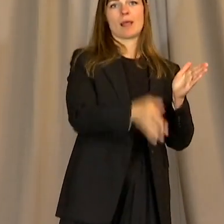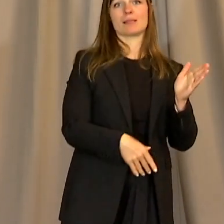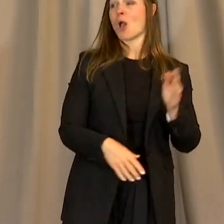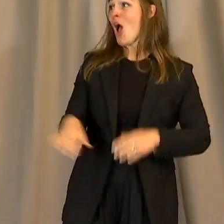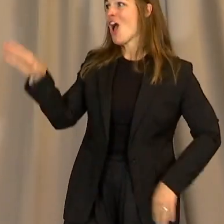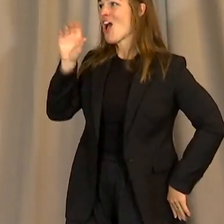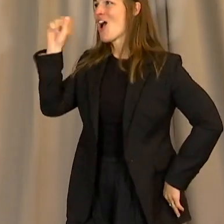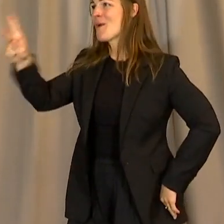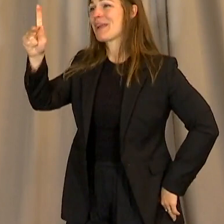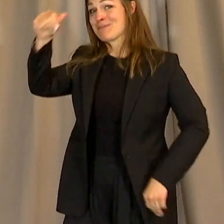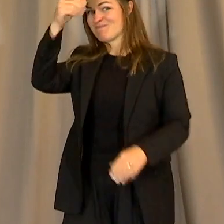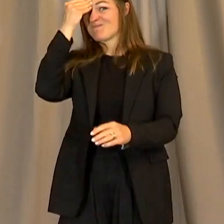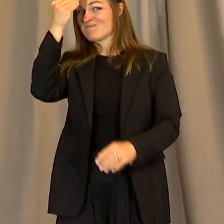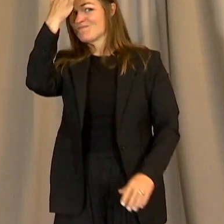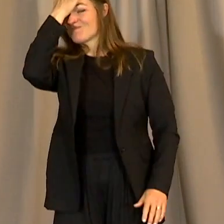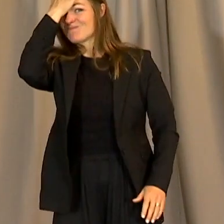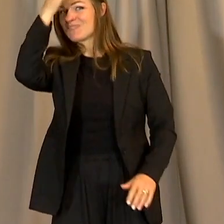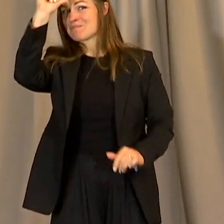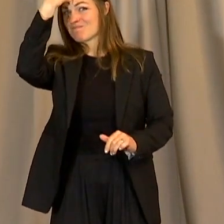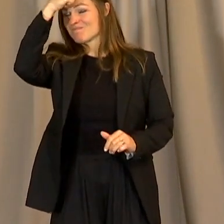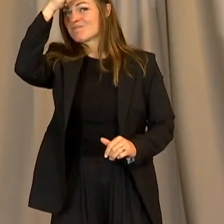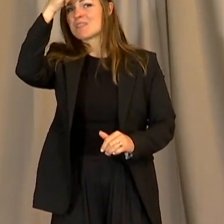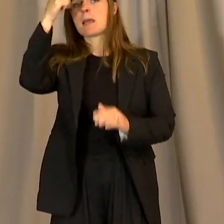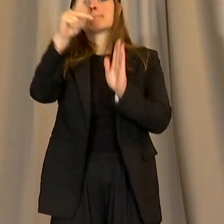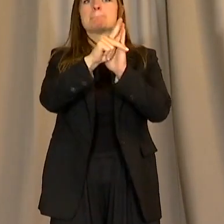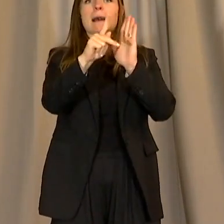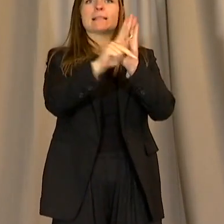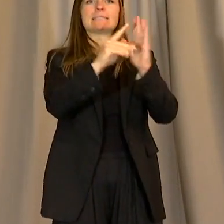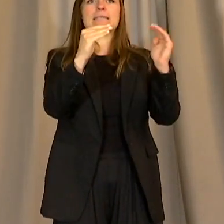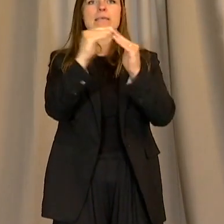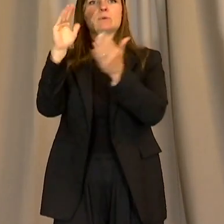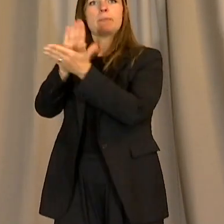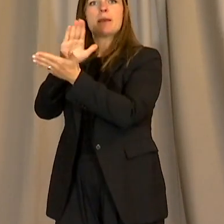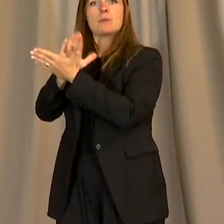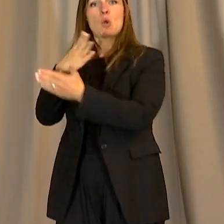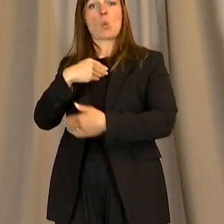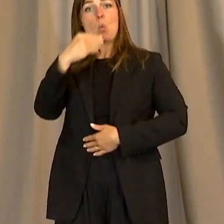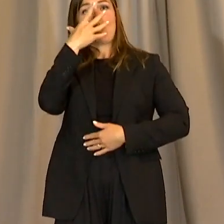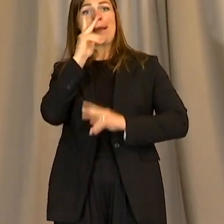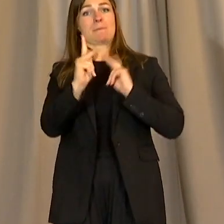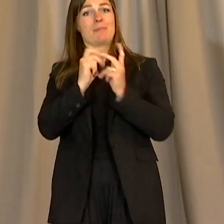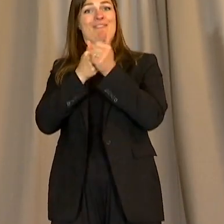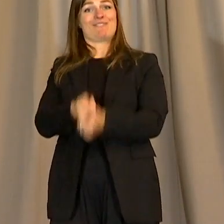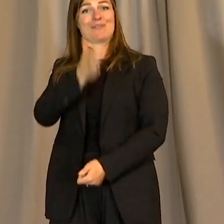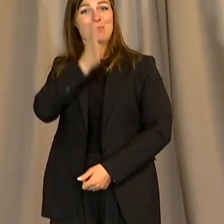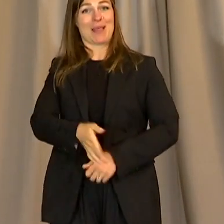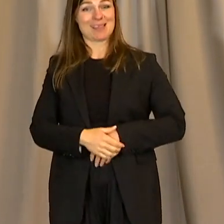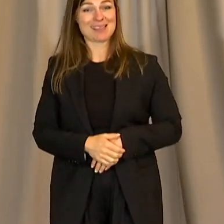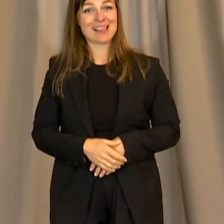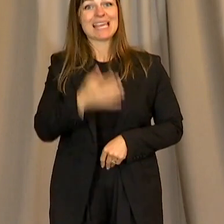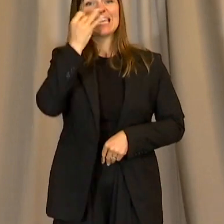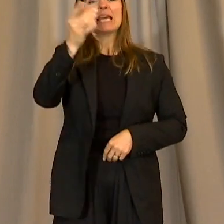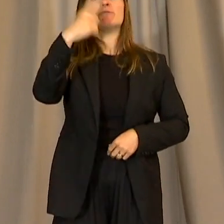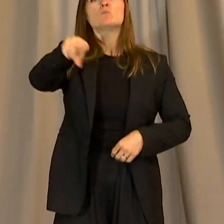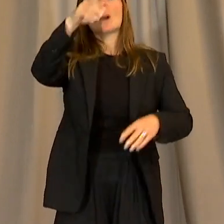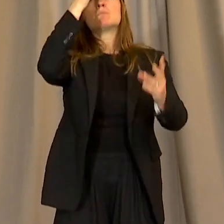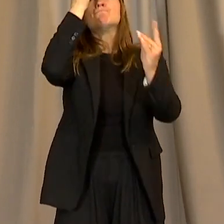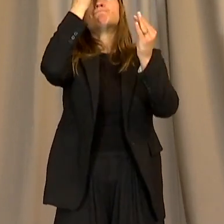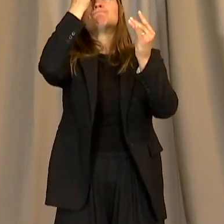So I remembered this. And policy is paper, and white people will adhere to it. So if you are thinking about your